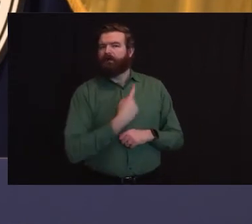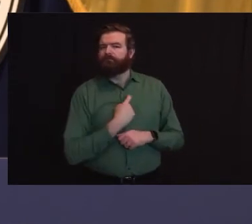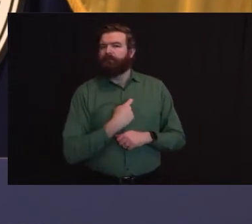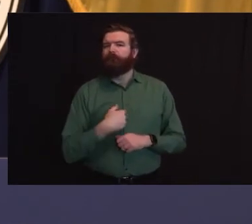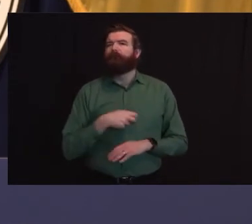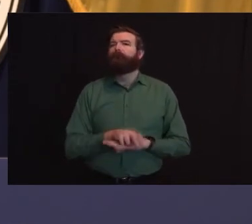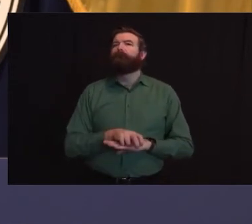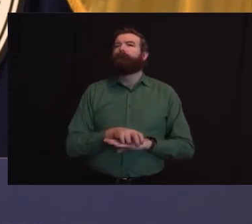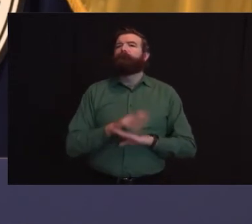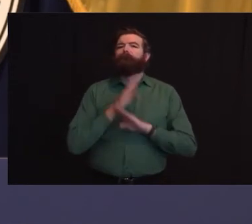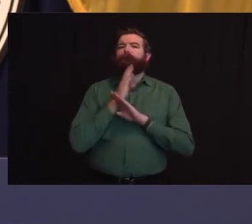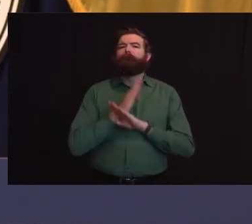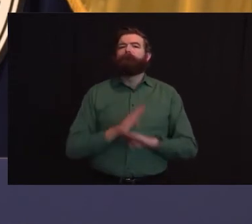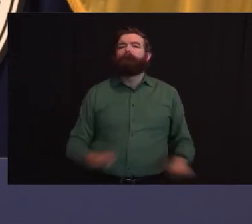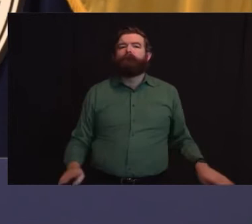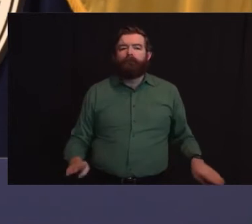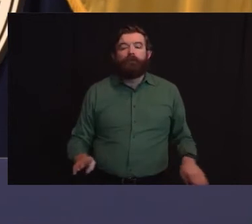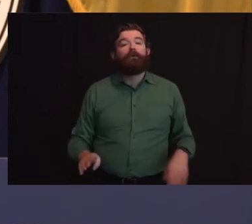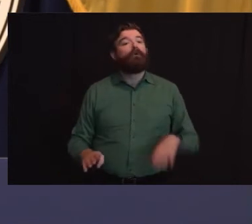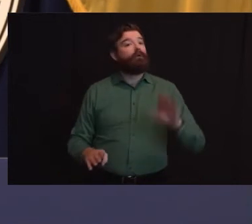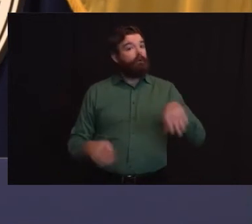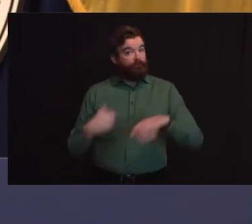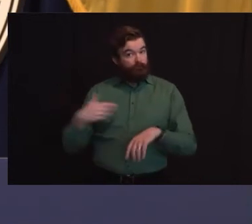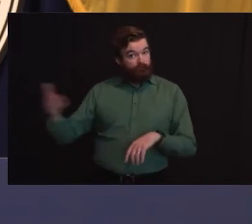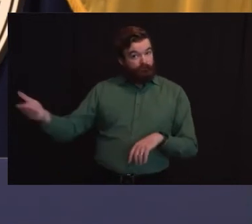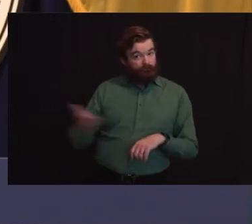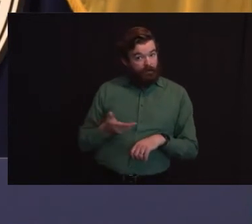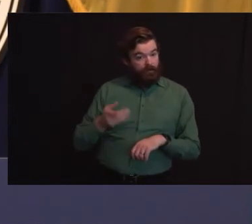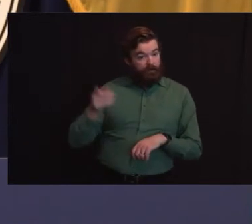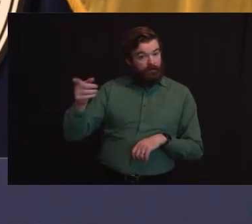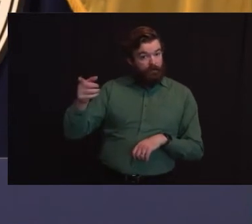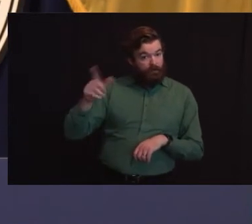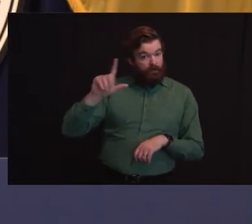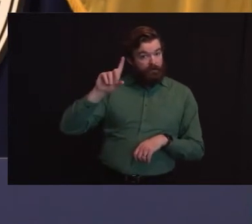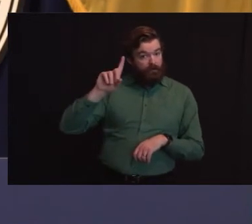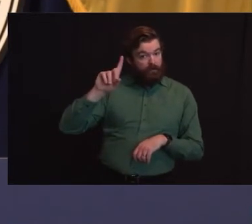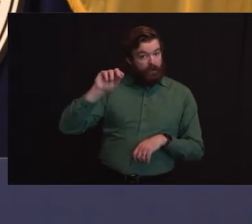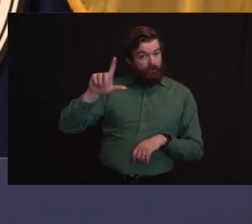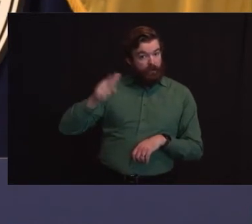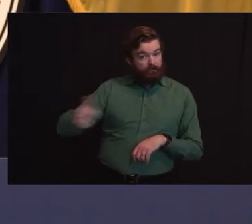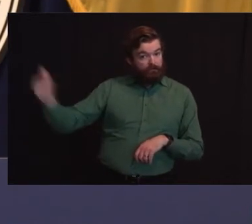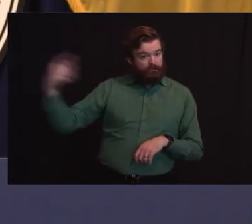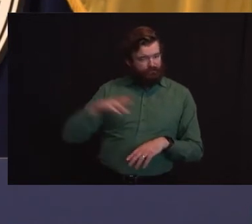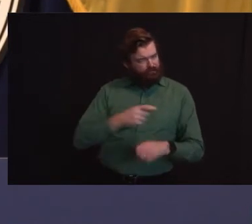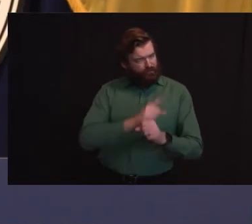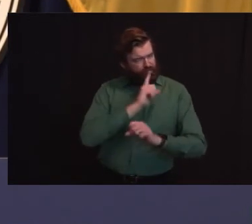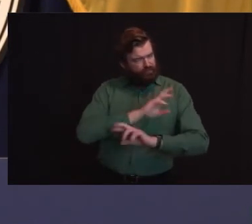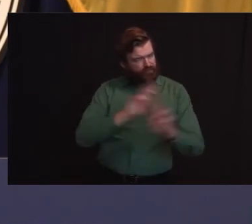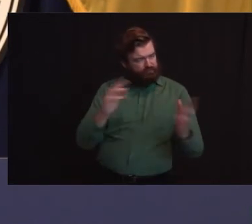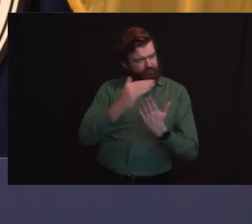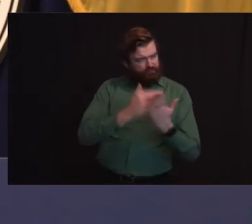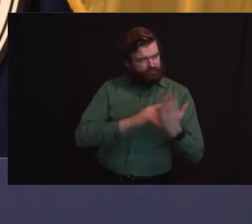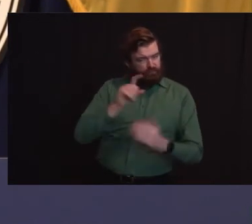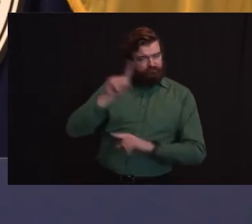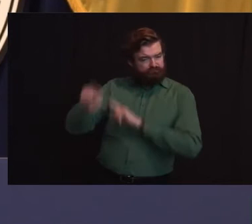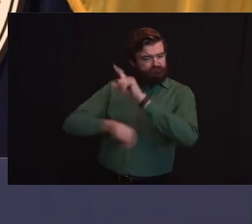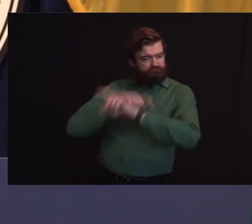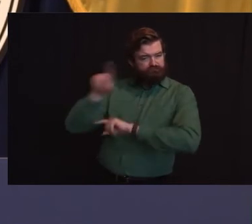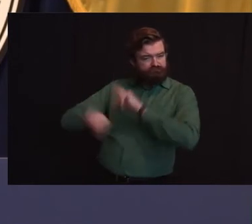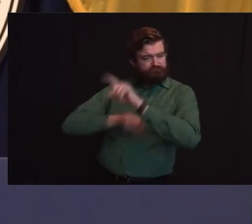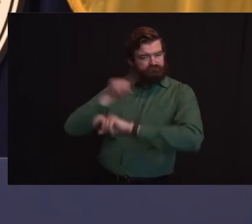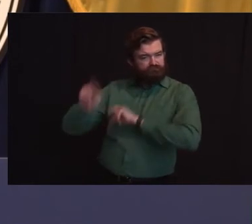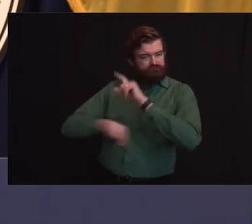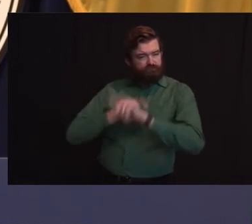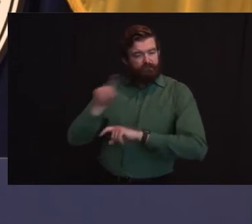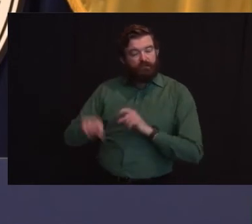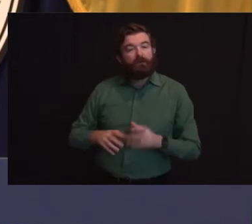Matt. But I think it's a good idea. It's a good suggestion. And again, anyone who's out there who's frustrated, who's in pain, we have nothing but sympathy for